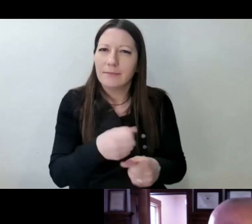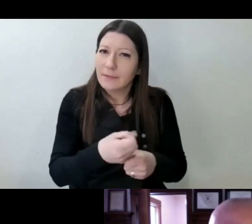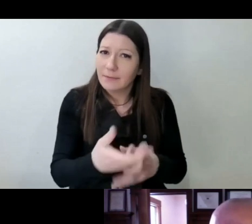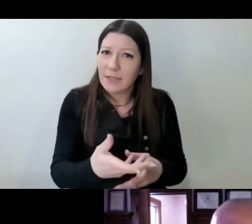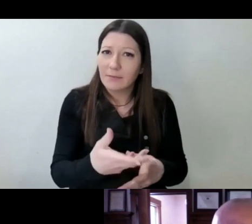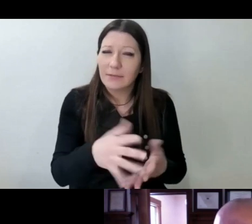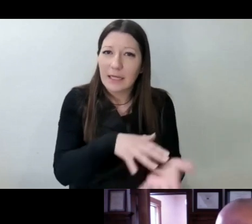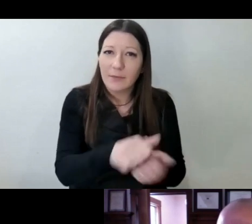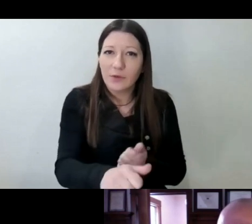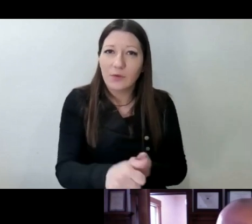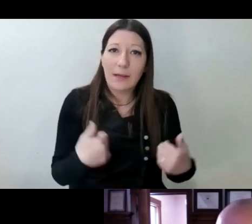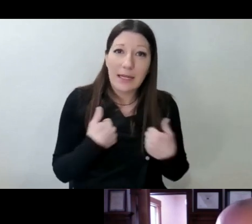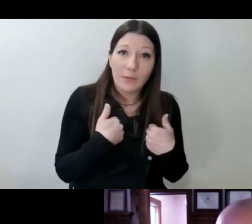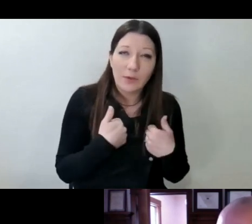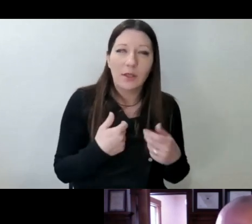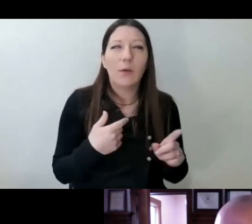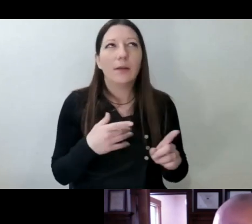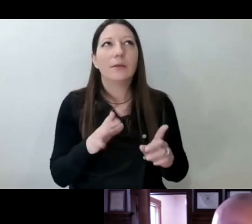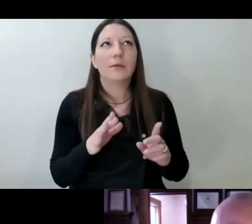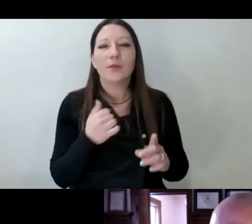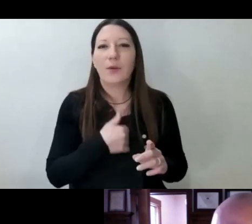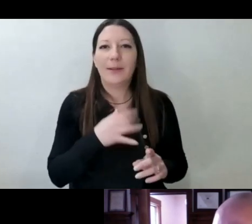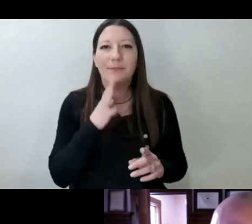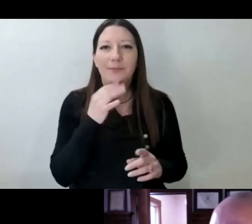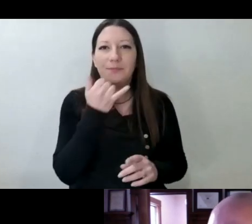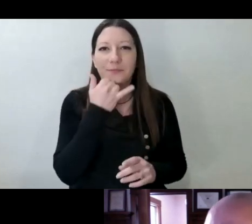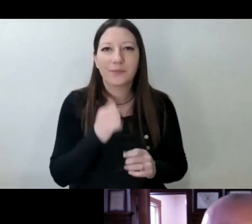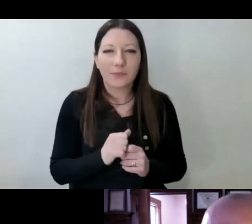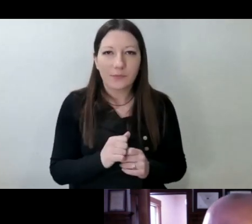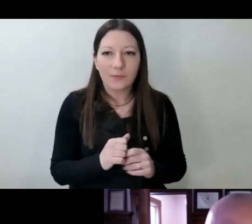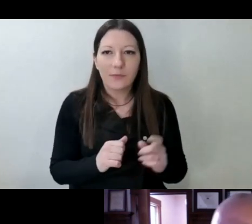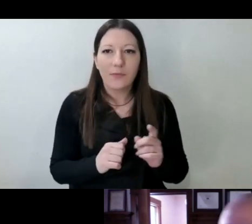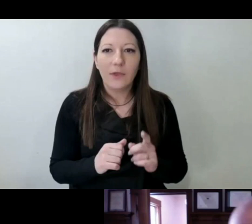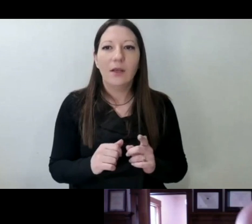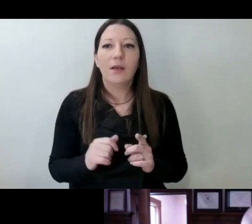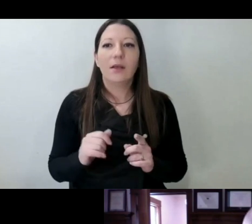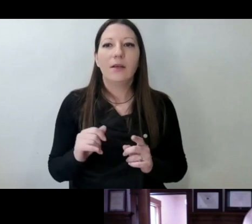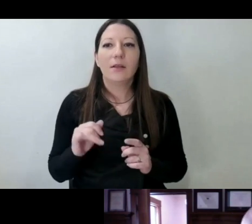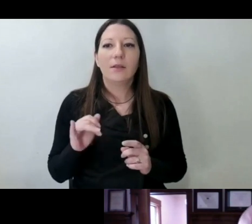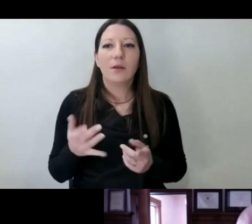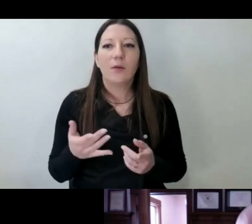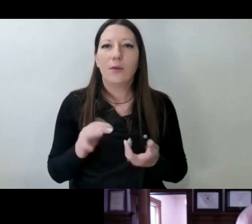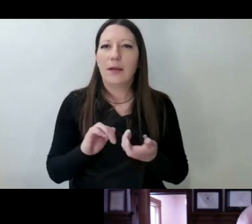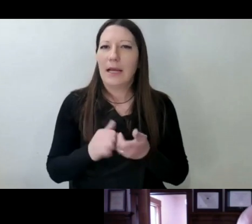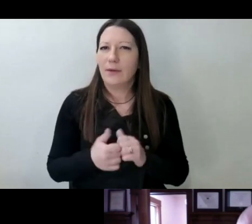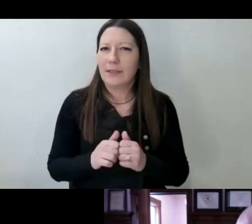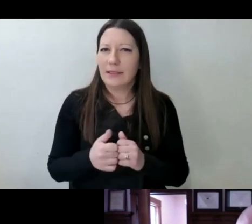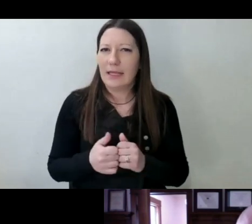on humans, when does the impact of fire end on humans and non-humans?